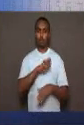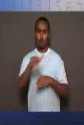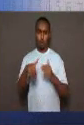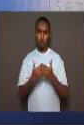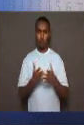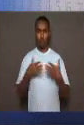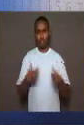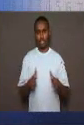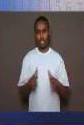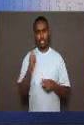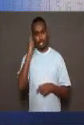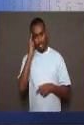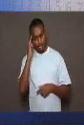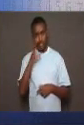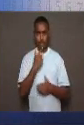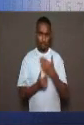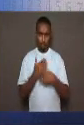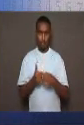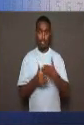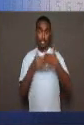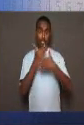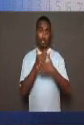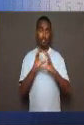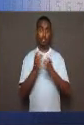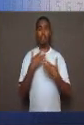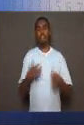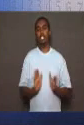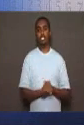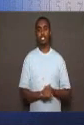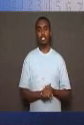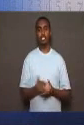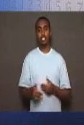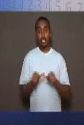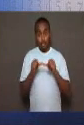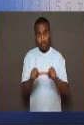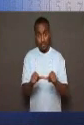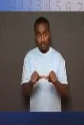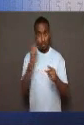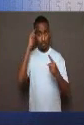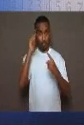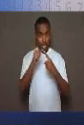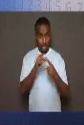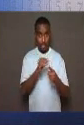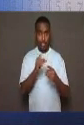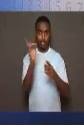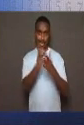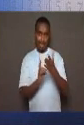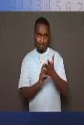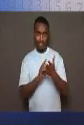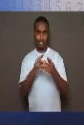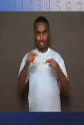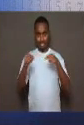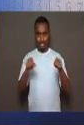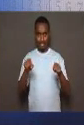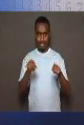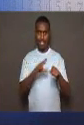already finished the thinking and brainstorming stages in class, so continue by planning, drafting,